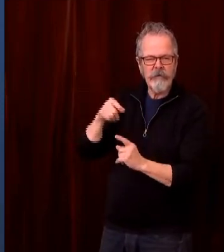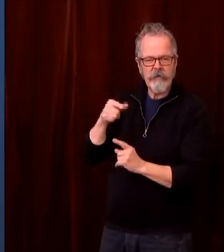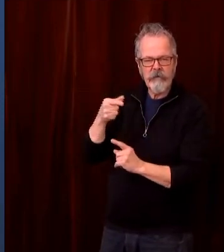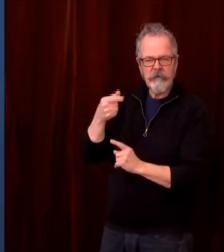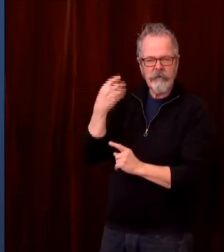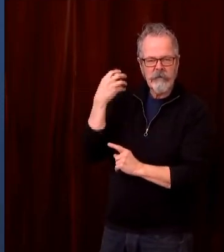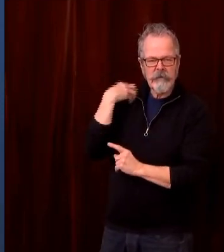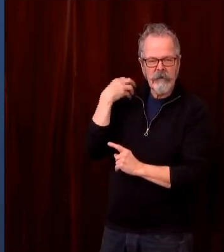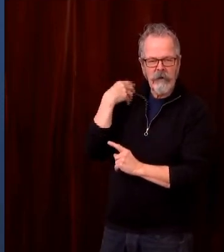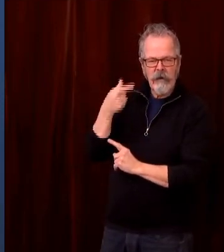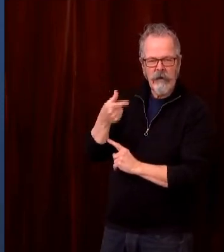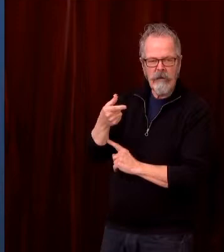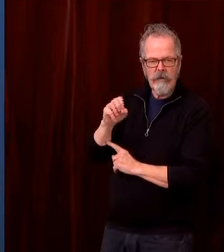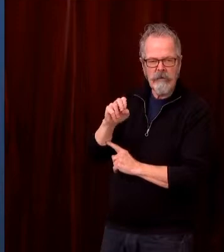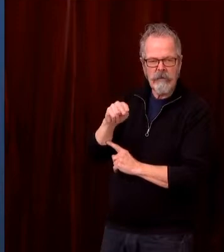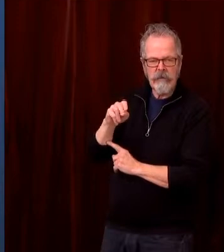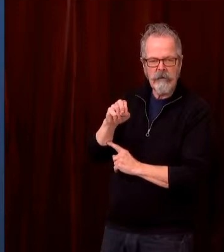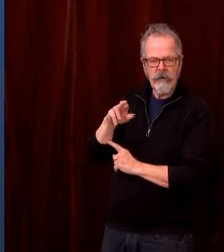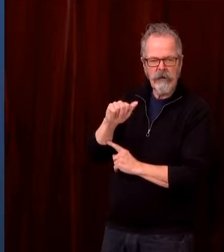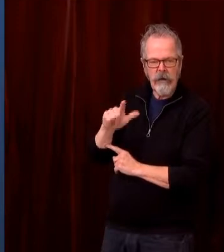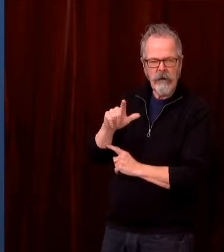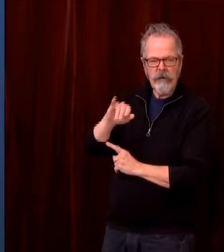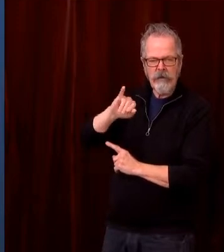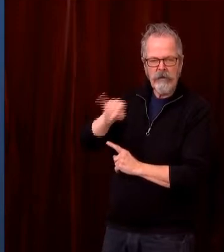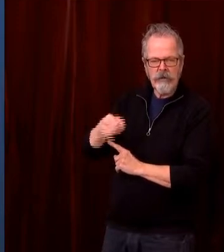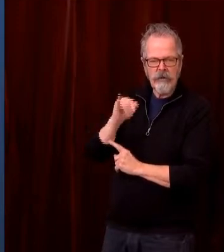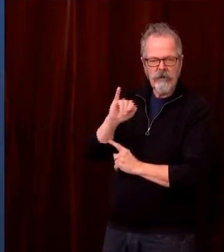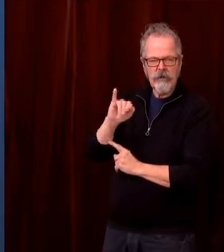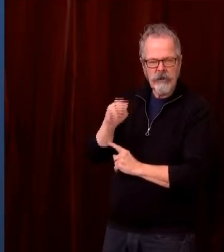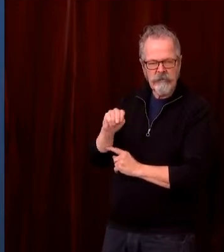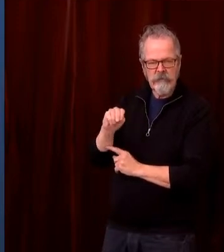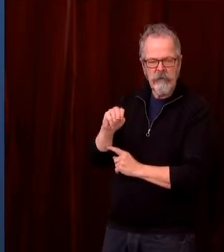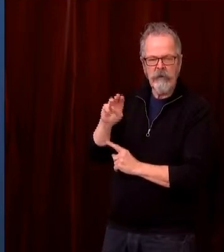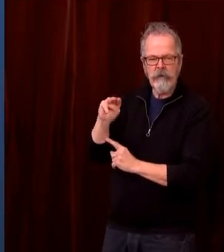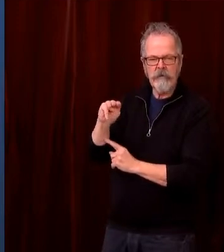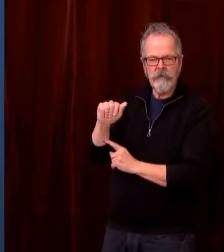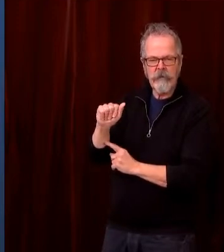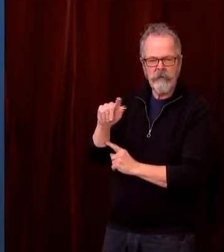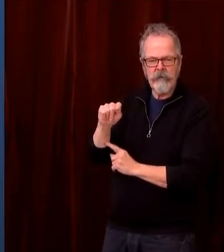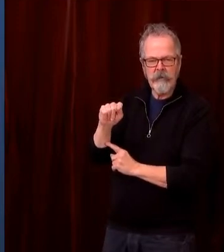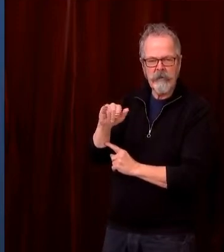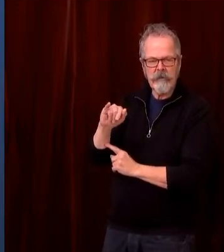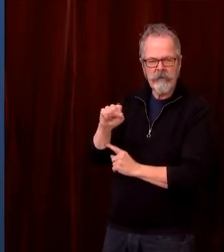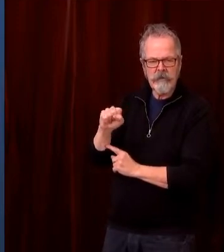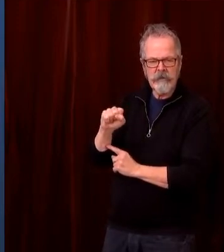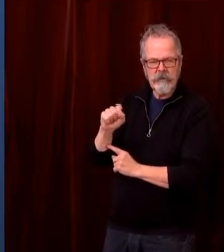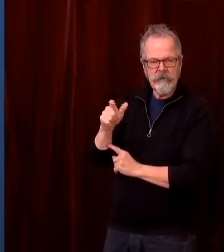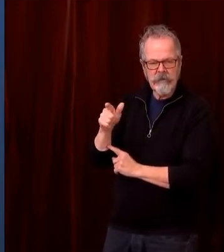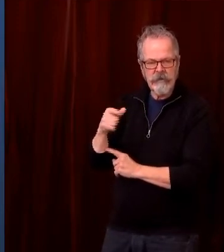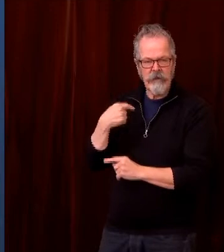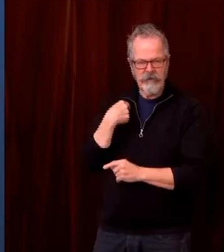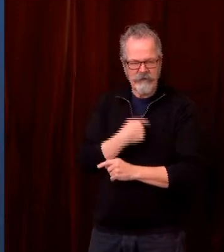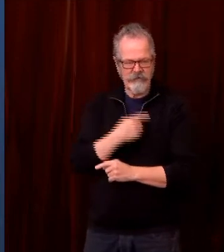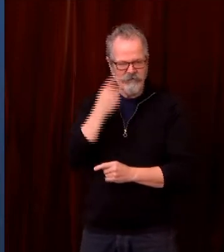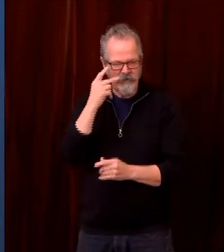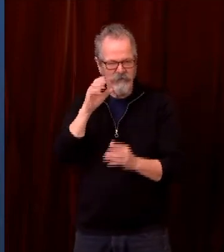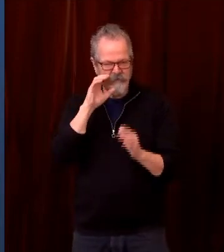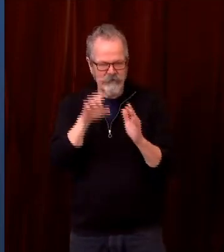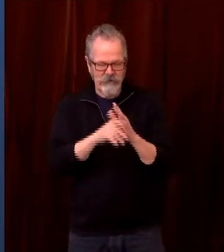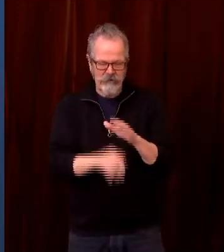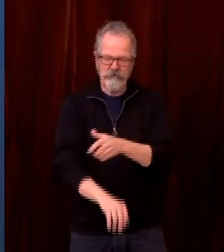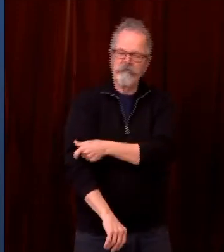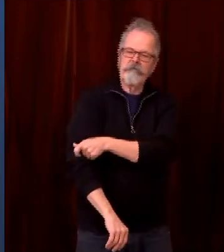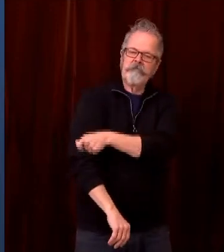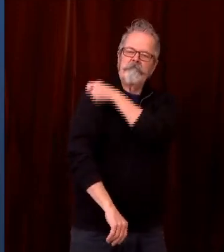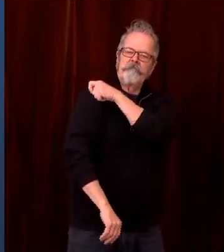alone. There are 886 providers across the state currently enrolled in the vaccine distribution program, with every